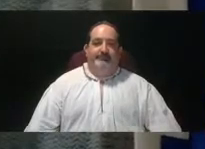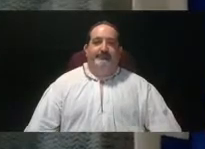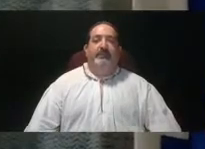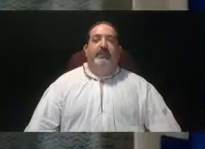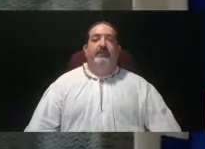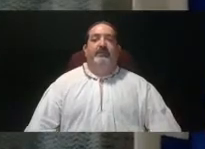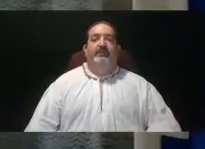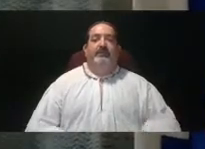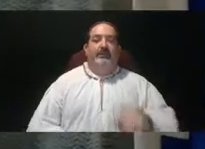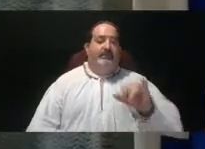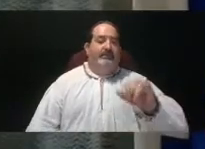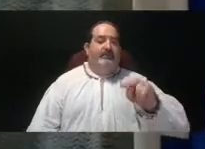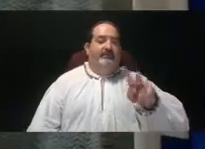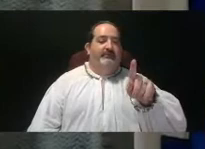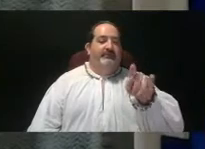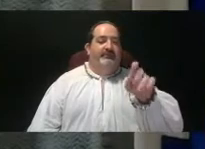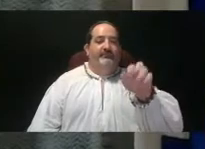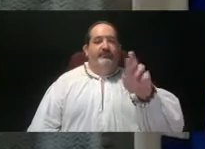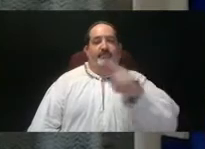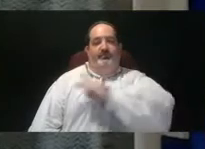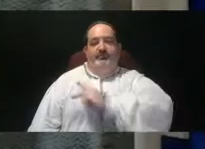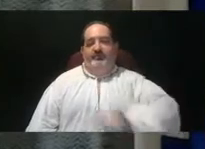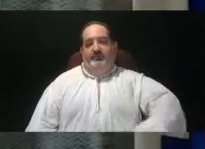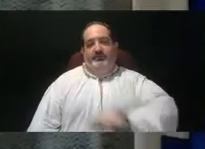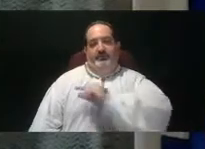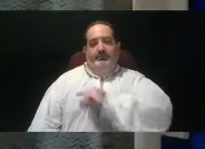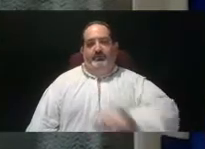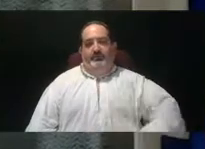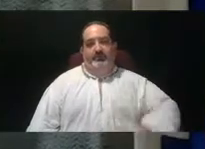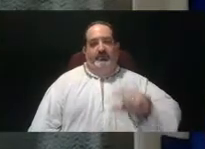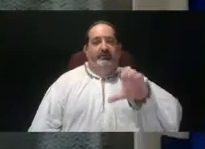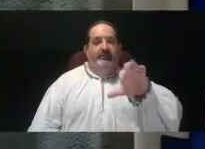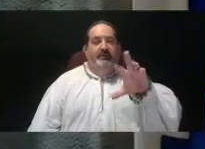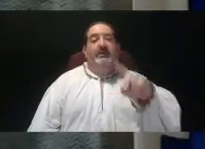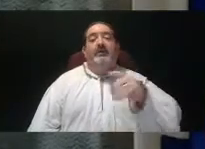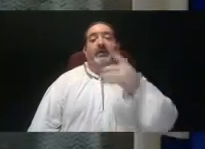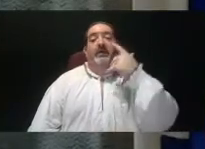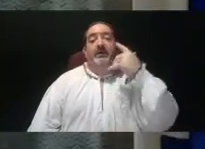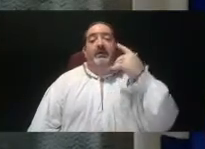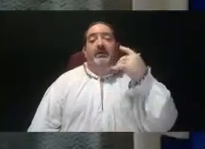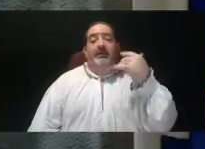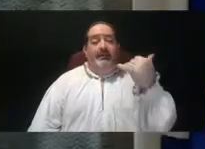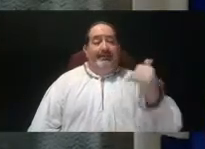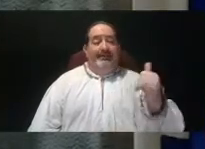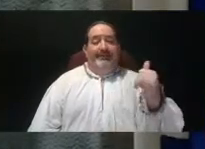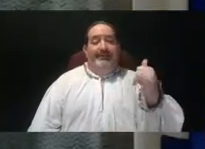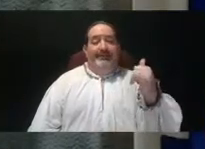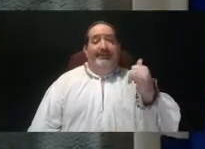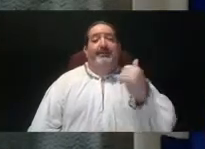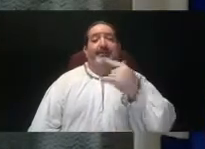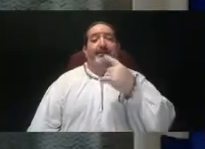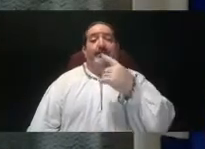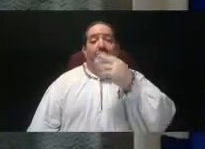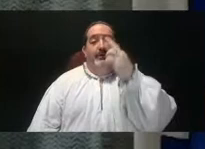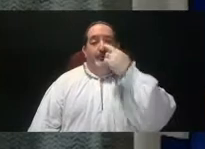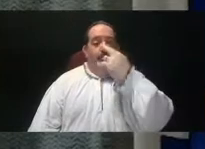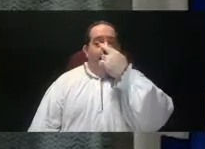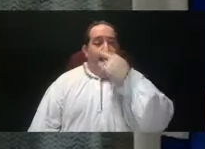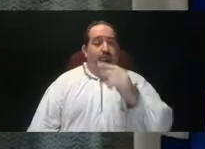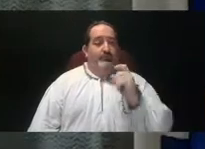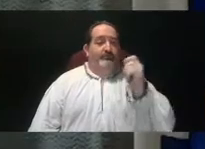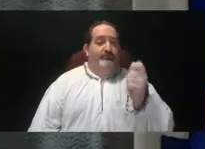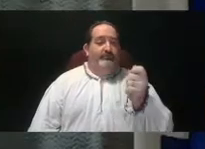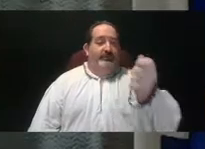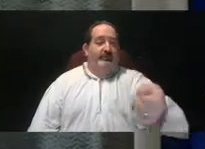In the investiture of the King and Queen of Caid, a yellow rose is given to the Queen as a sign of her patronage of the arts,